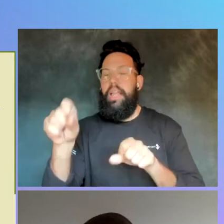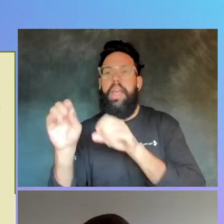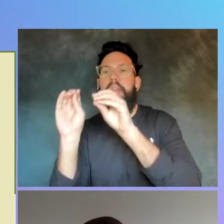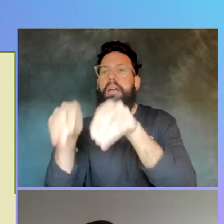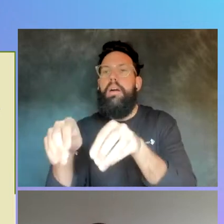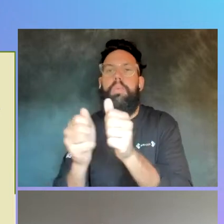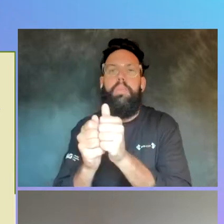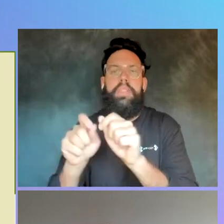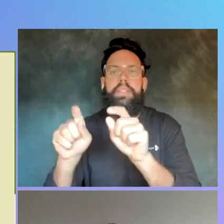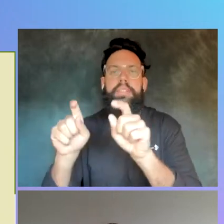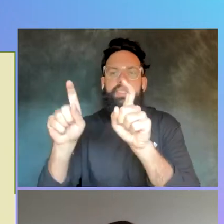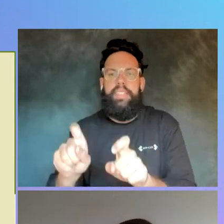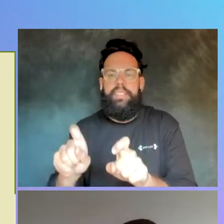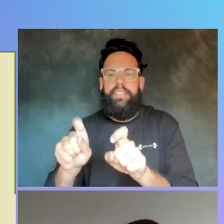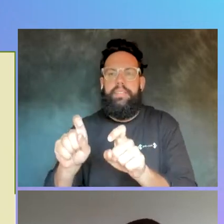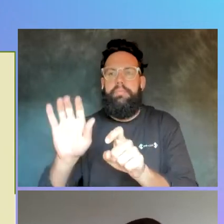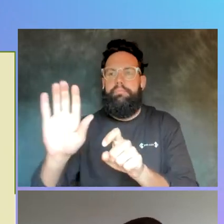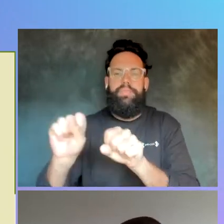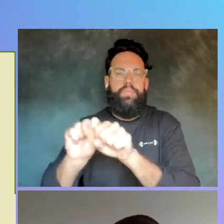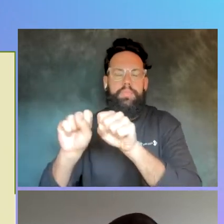here.